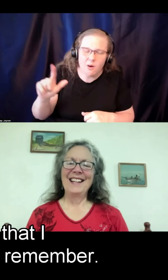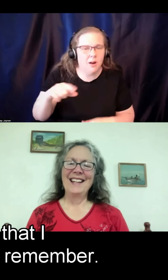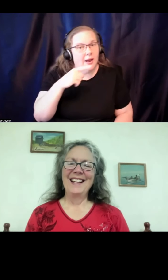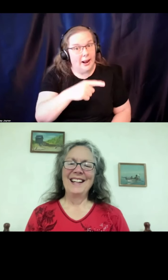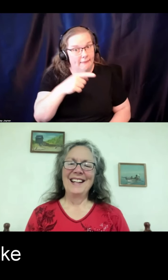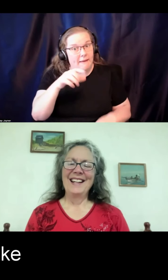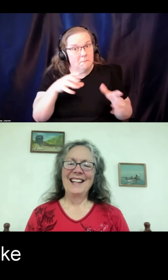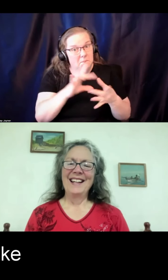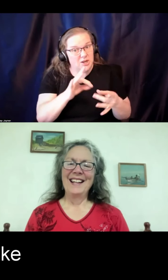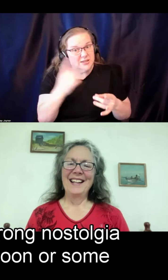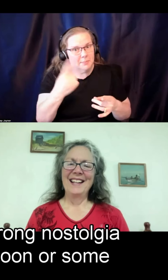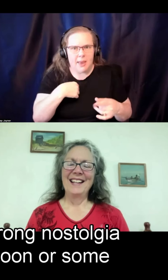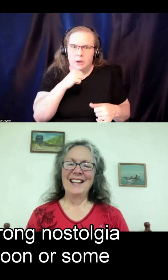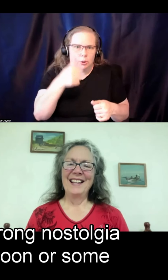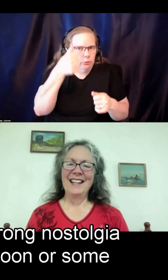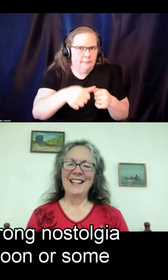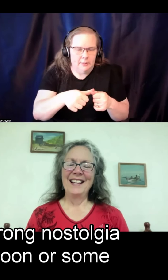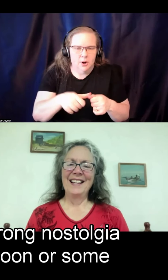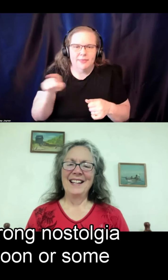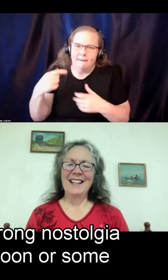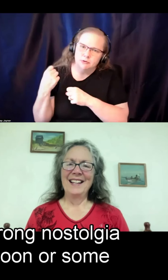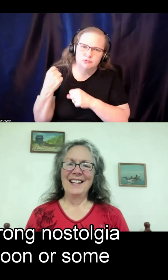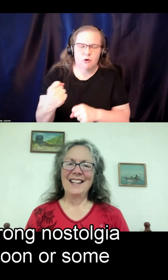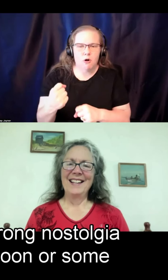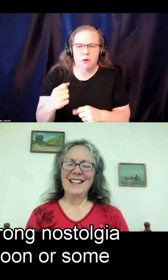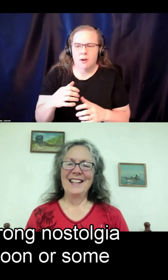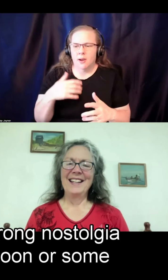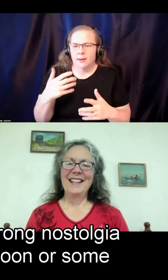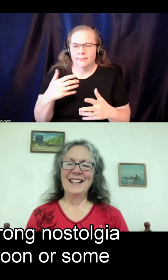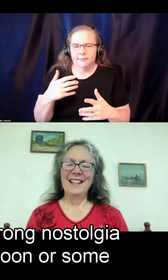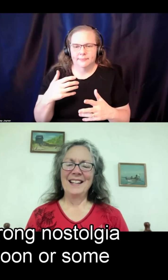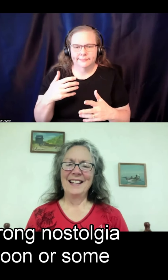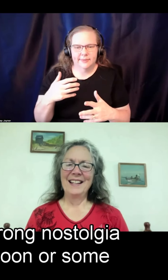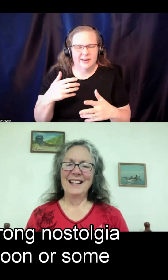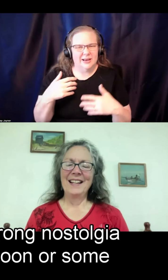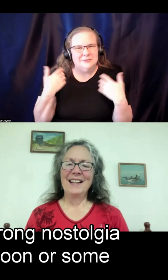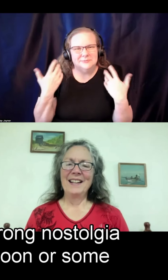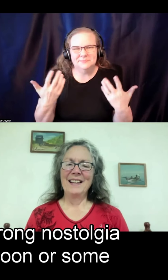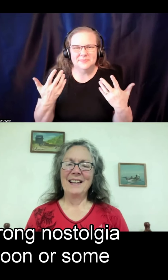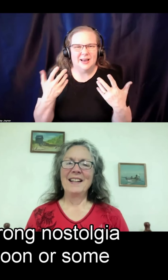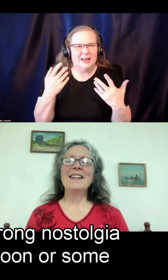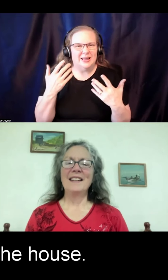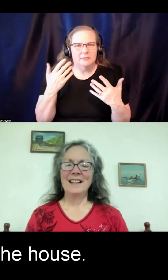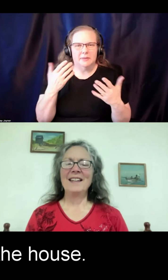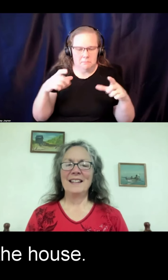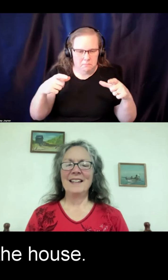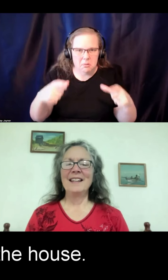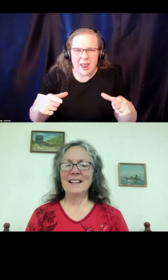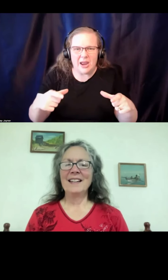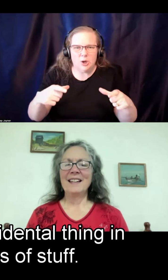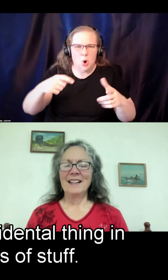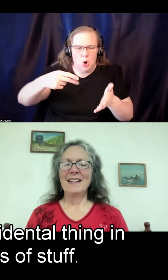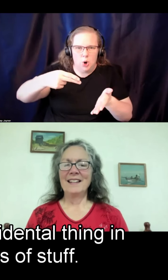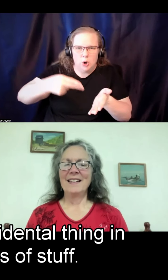don't remember, or it's like they have a very strong nostalgia for a plate or a spoon or some object around the